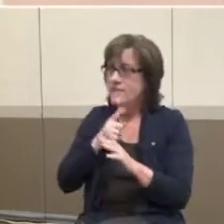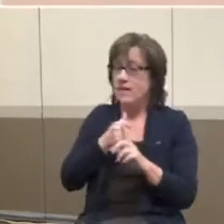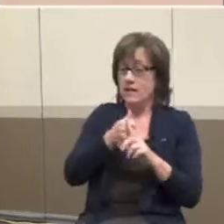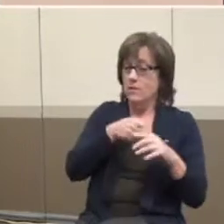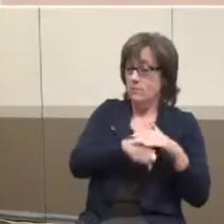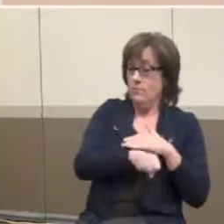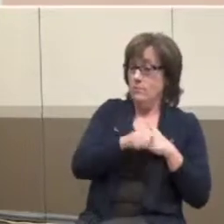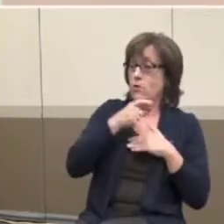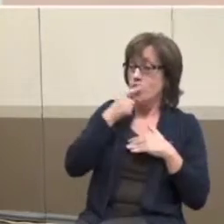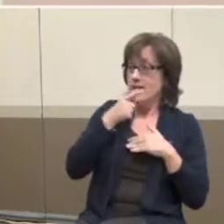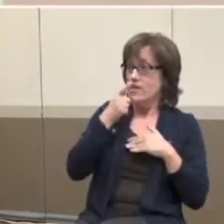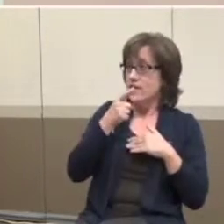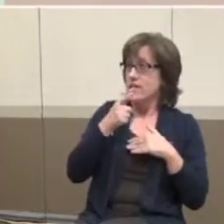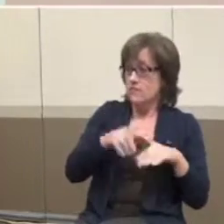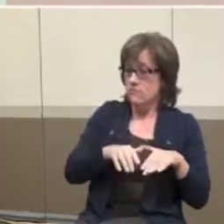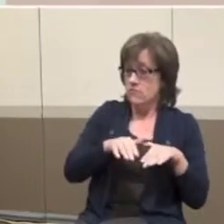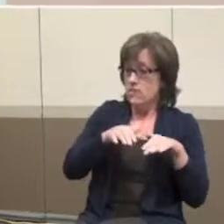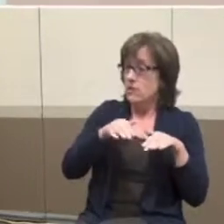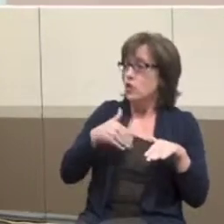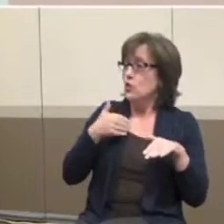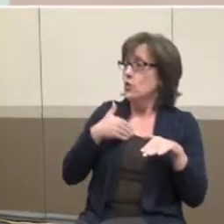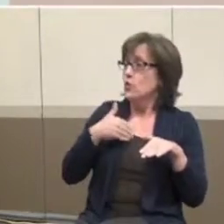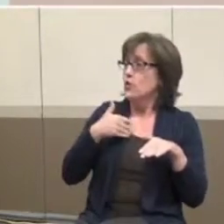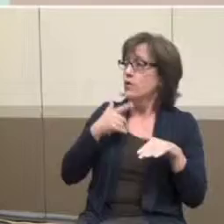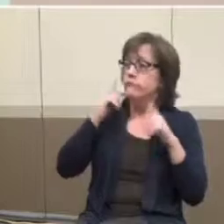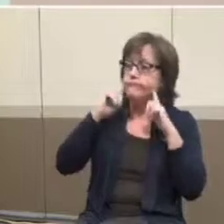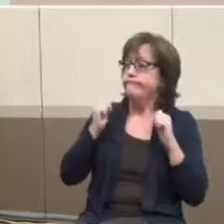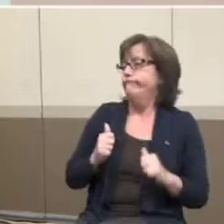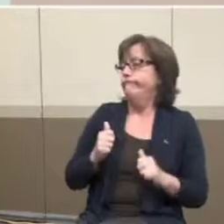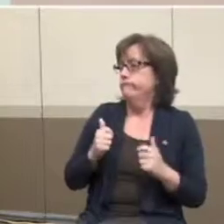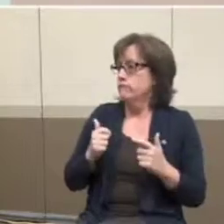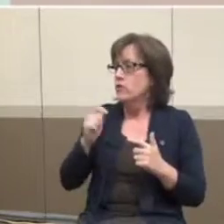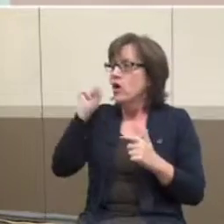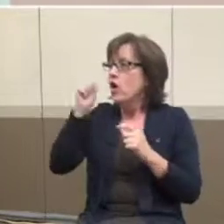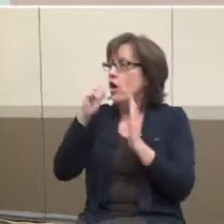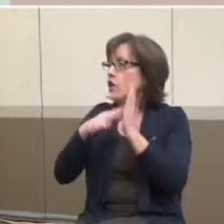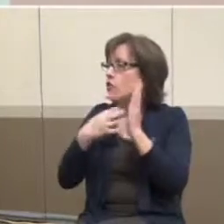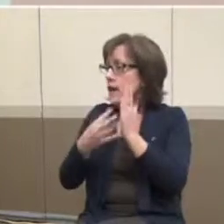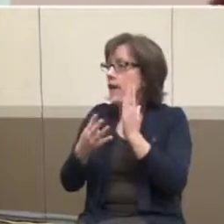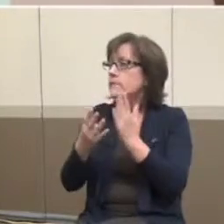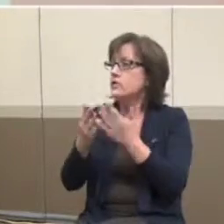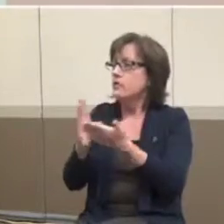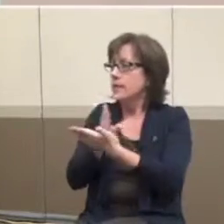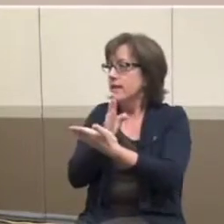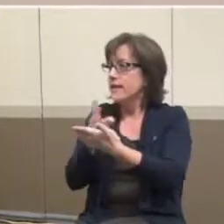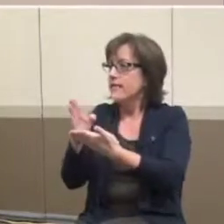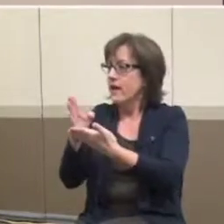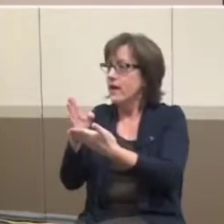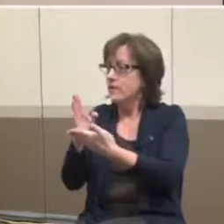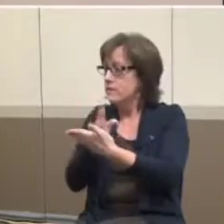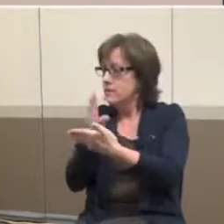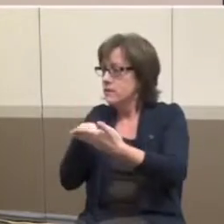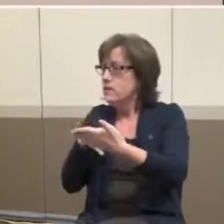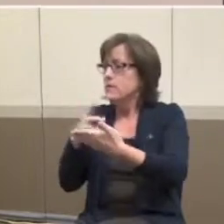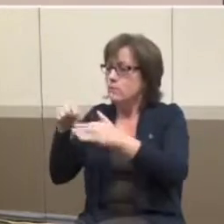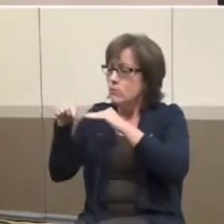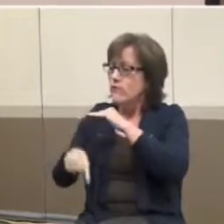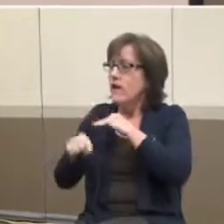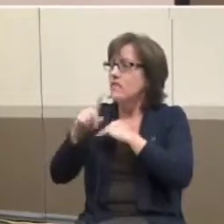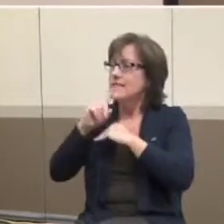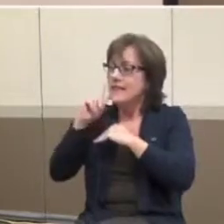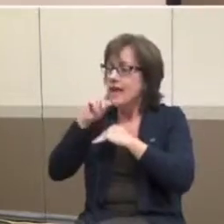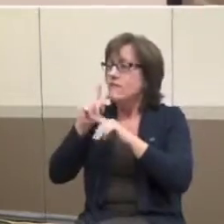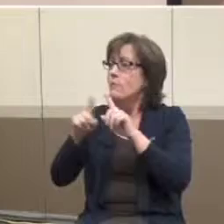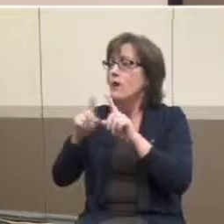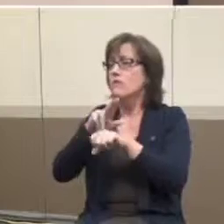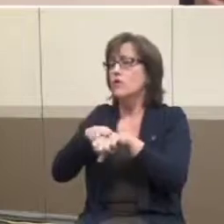her youth, she lost her hearing to the point now where she, you know, on the audiogram, she would fall in that range of profoundly deaf, but she does, of